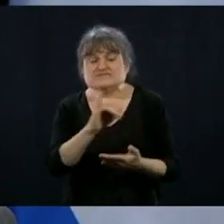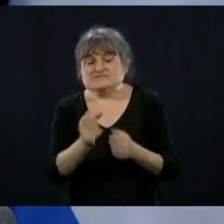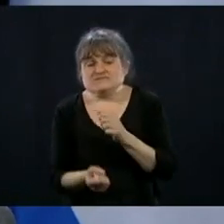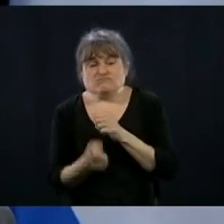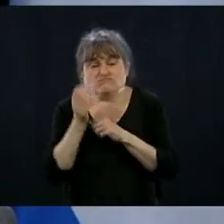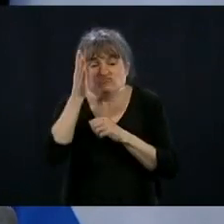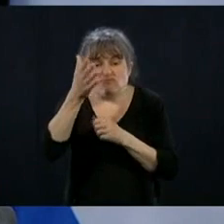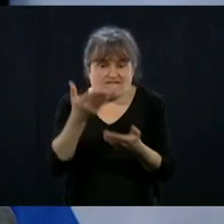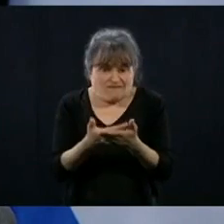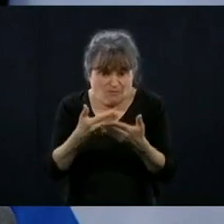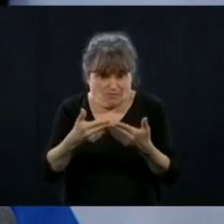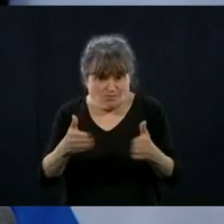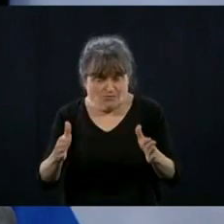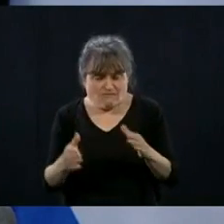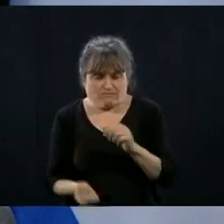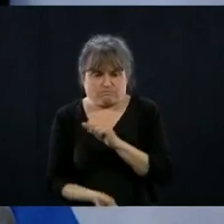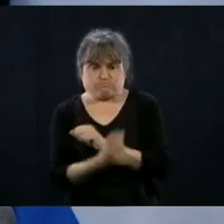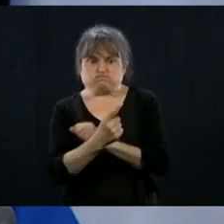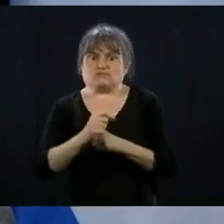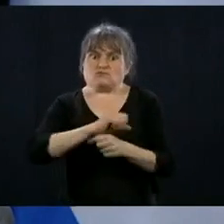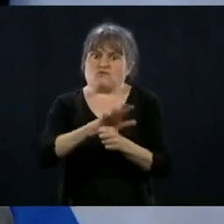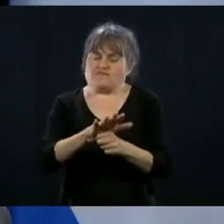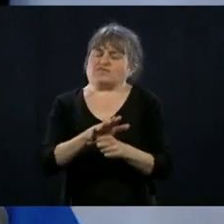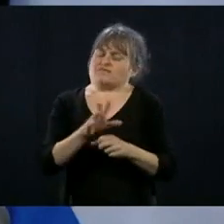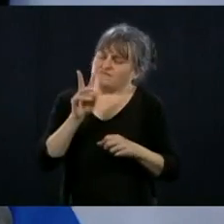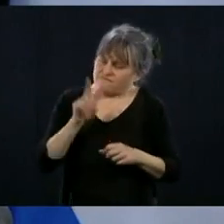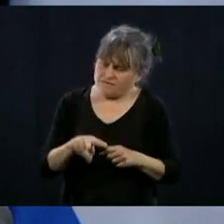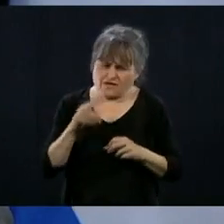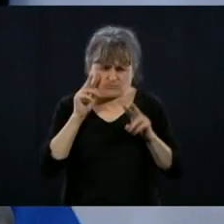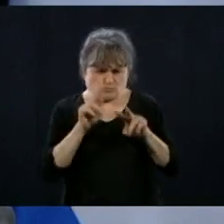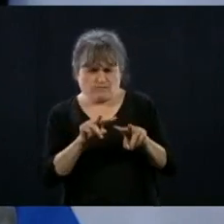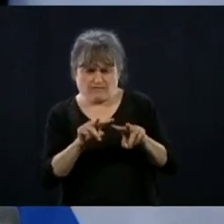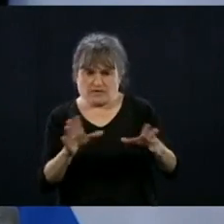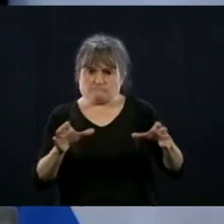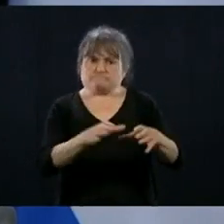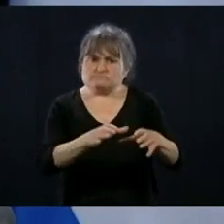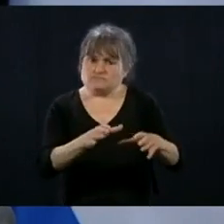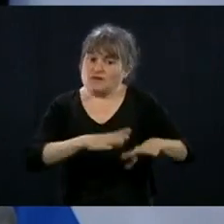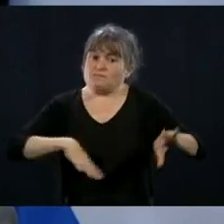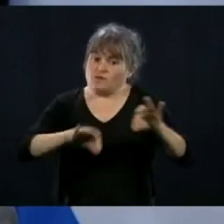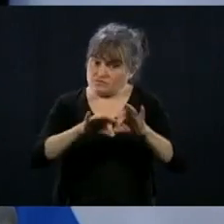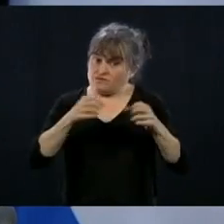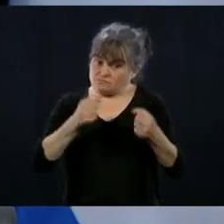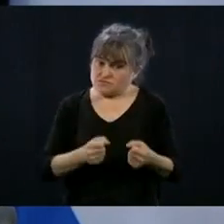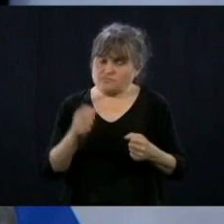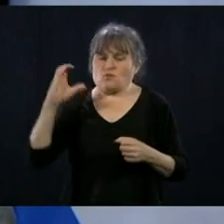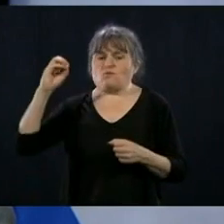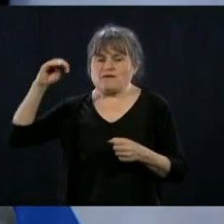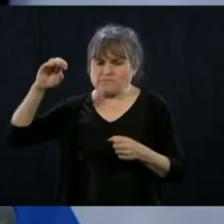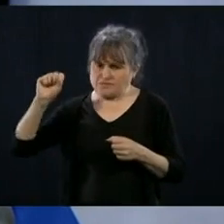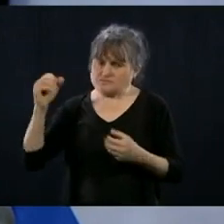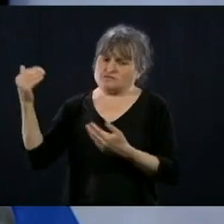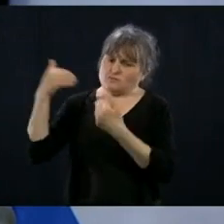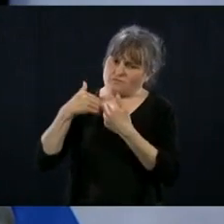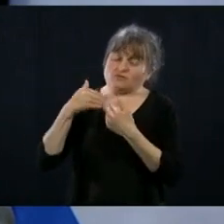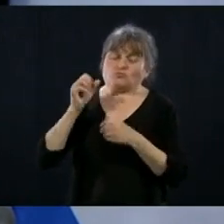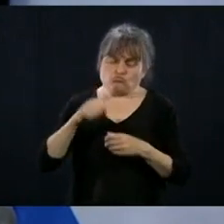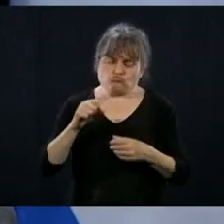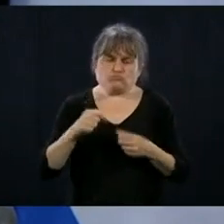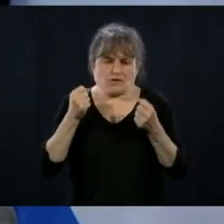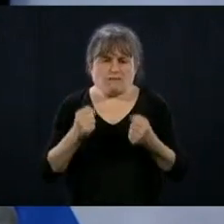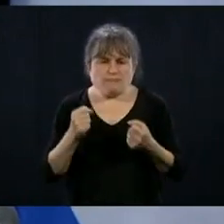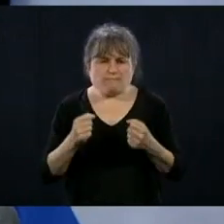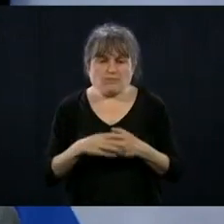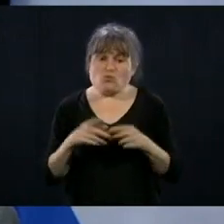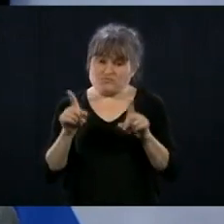have random tests as such. We will be seeing to this, and it will be done. I understand that people haven't seen it right now, but we